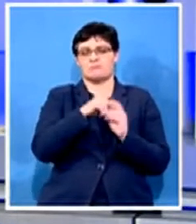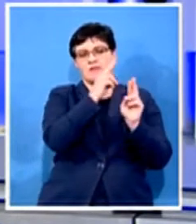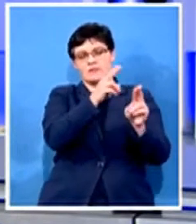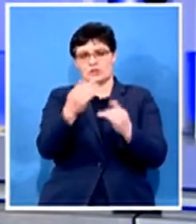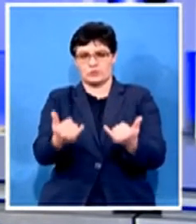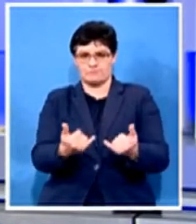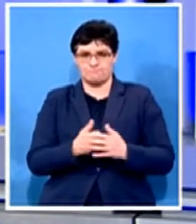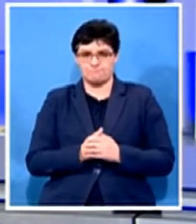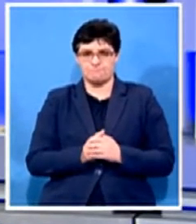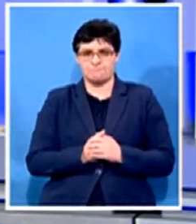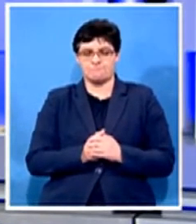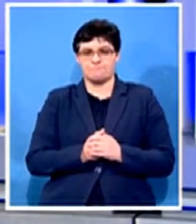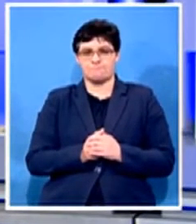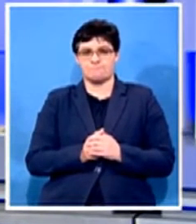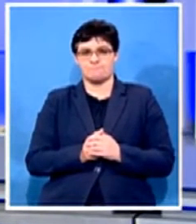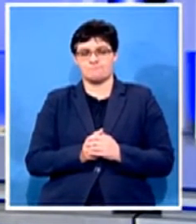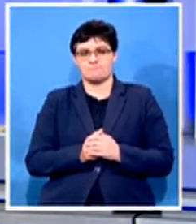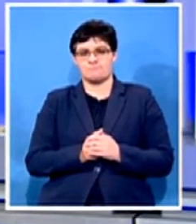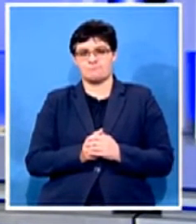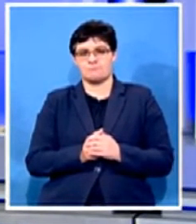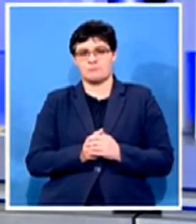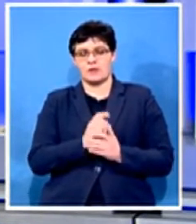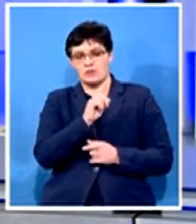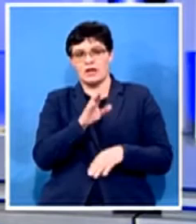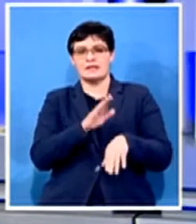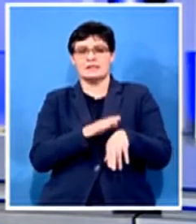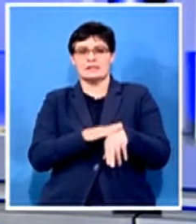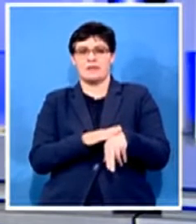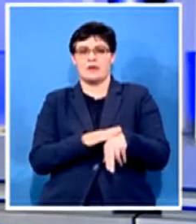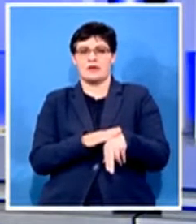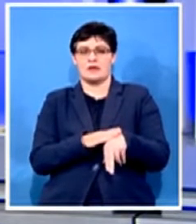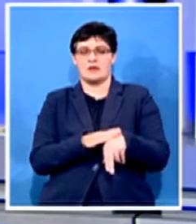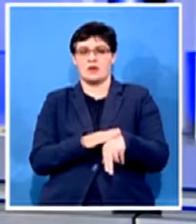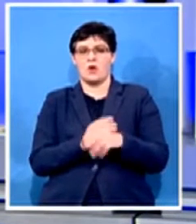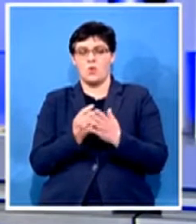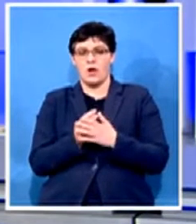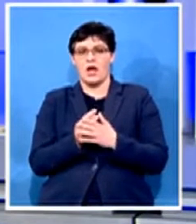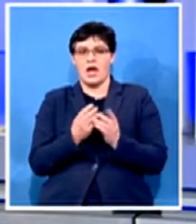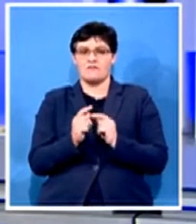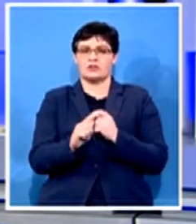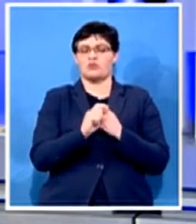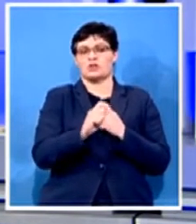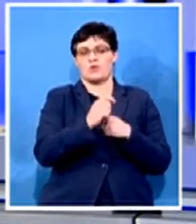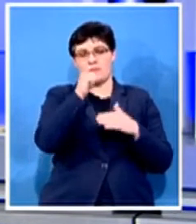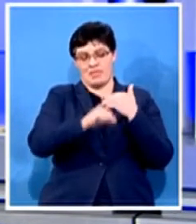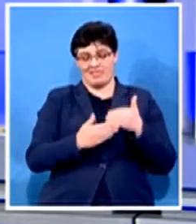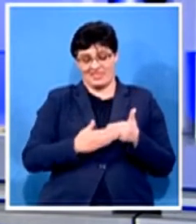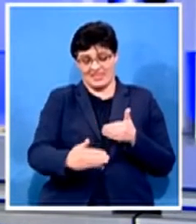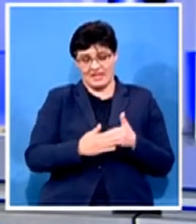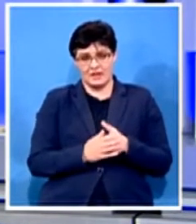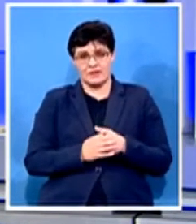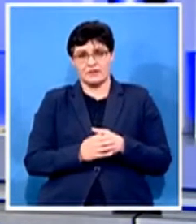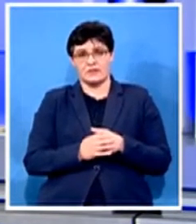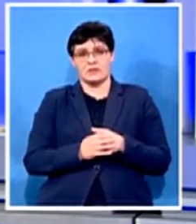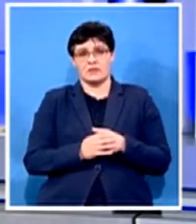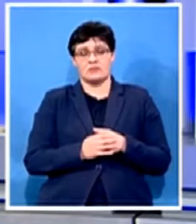this comes at a time when the country is marking Transport Month, and this speaks to the road infrastructure on the